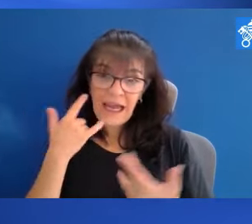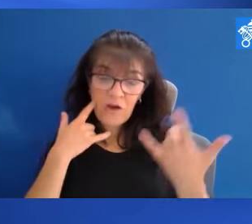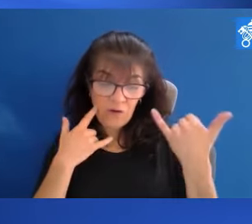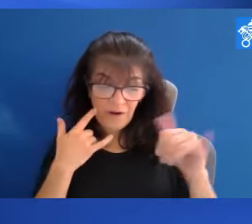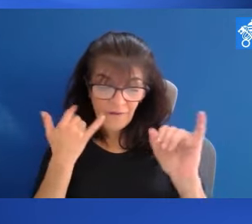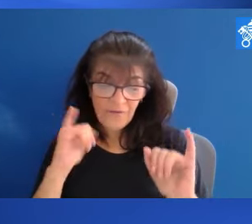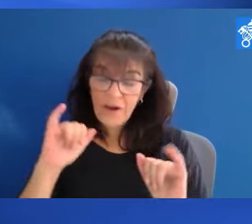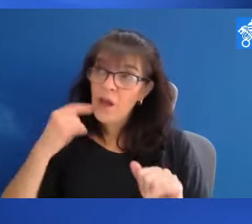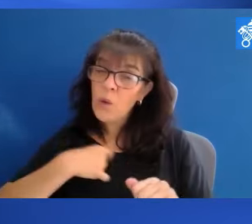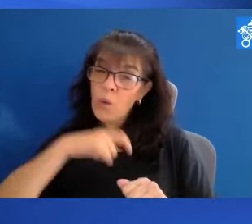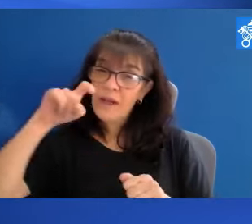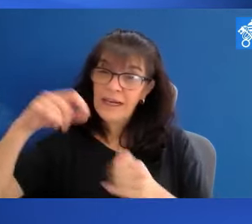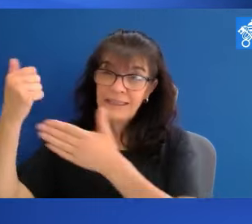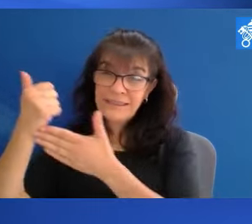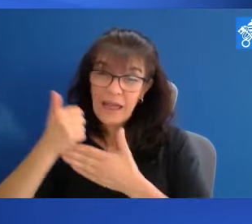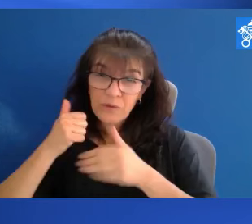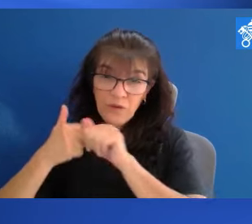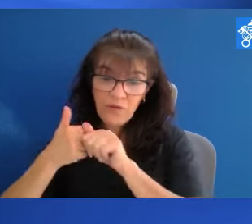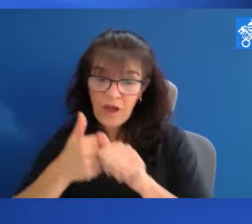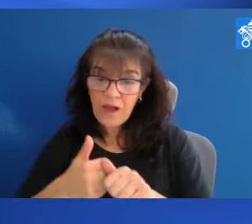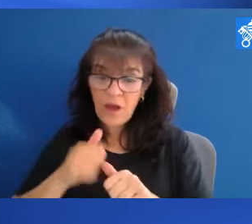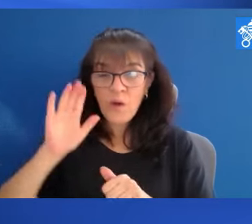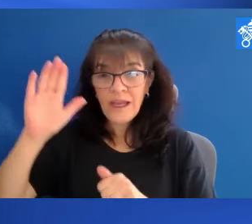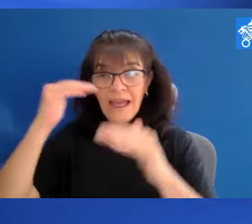nomine Domini. Qui feci caelum et terram.